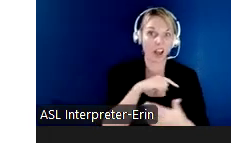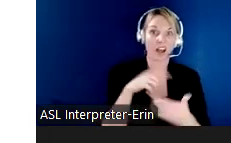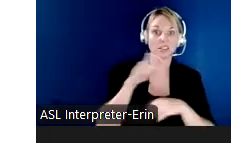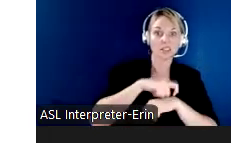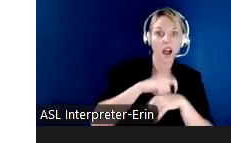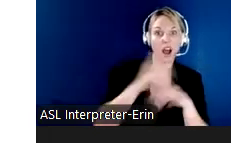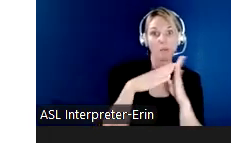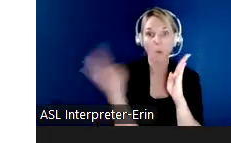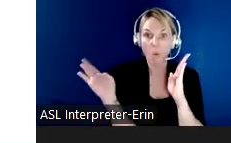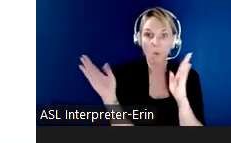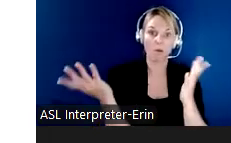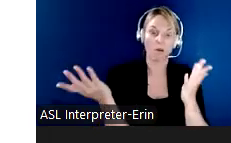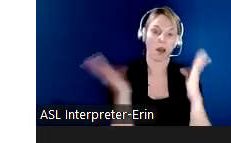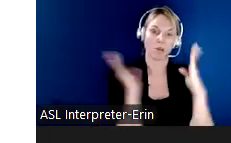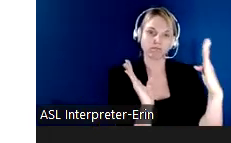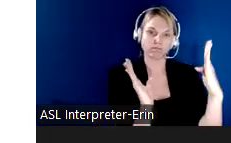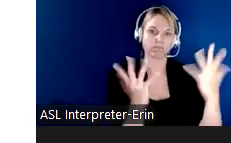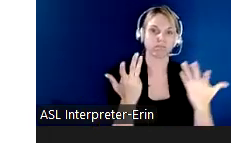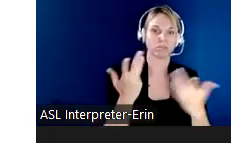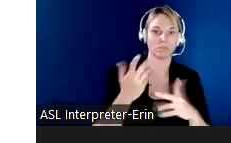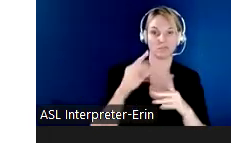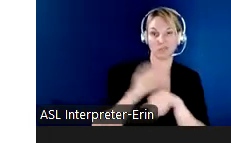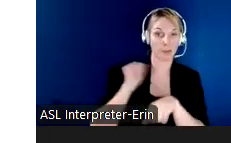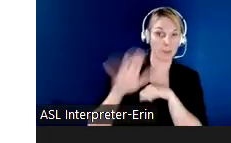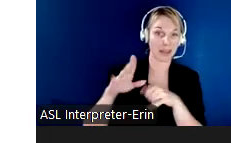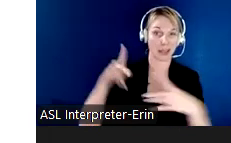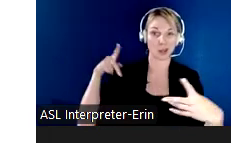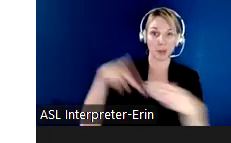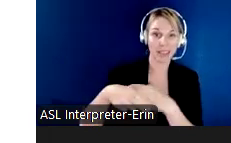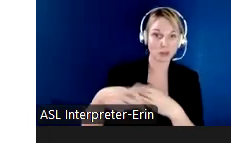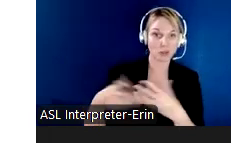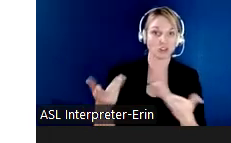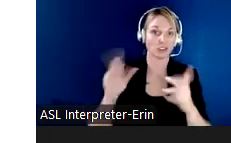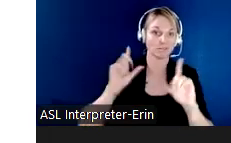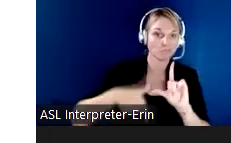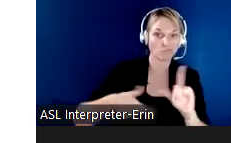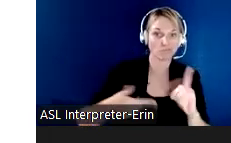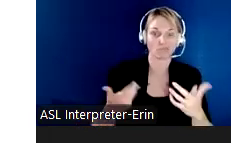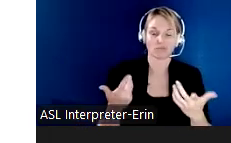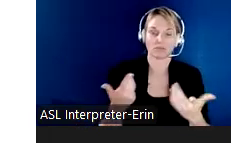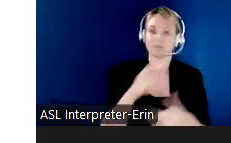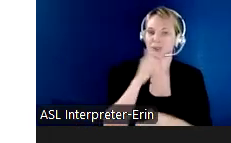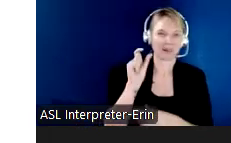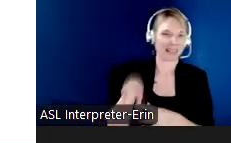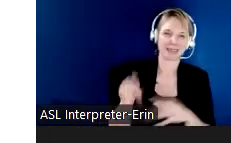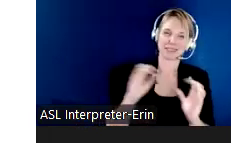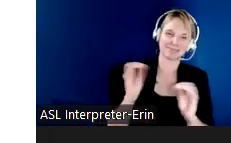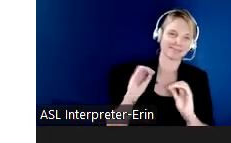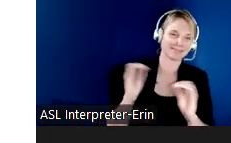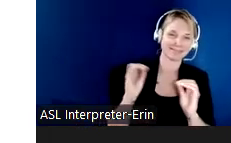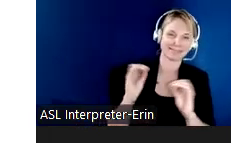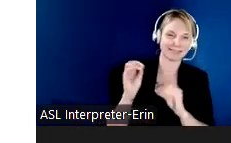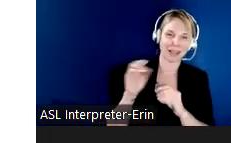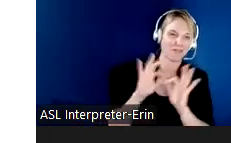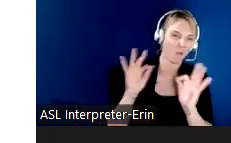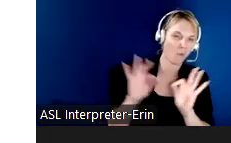make changes, or submitting even terminations. So you no longer need to fax or email or even snail mail forms to Navia. You can use this